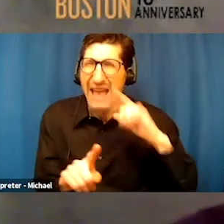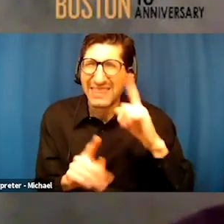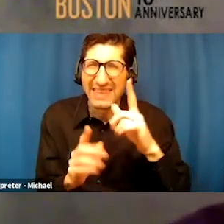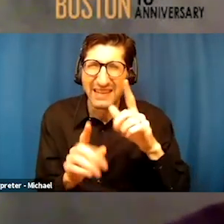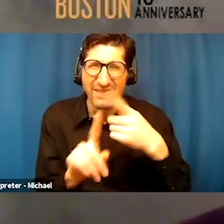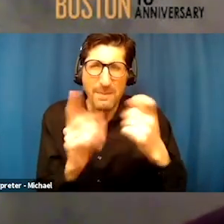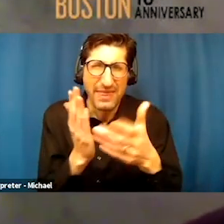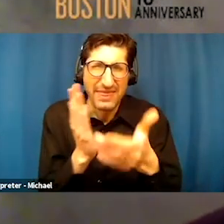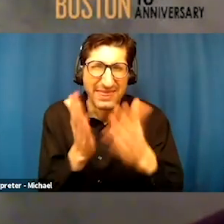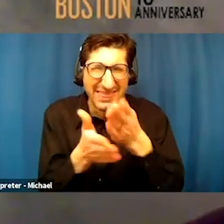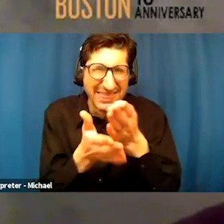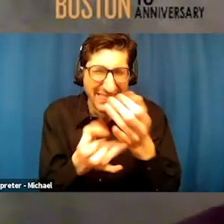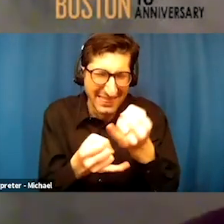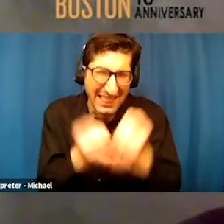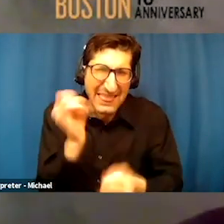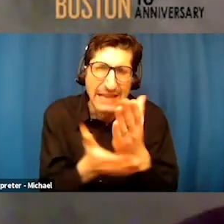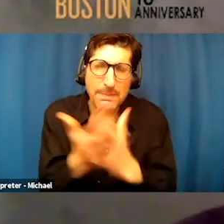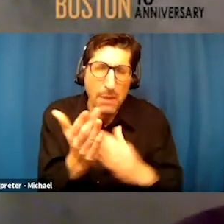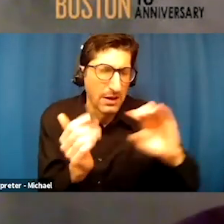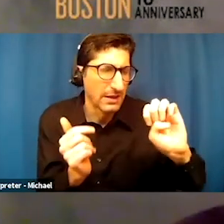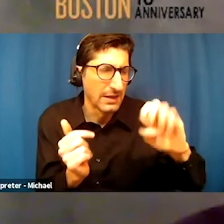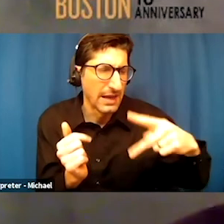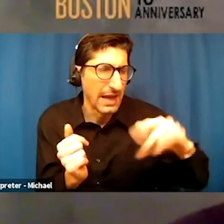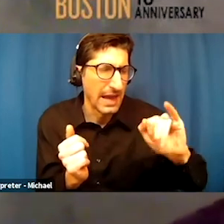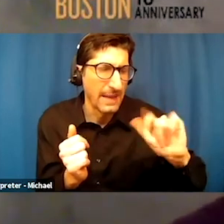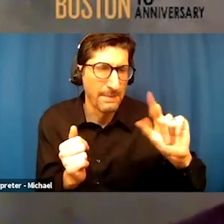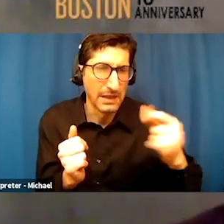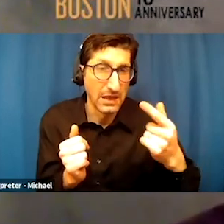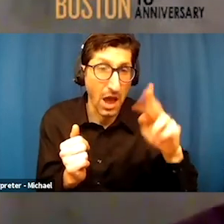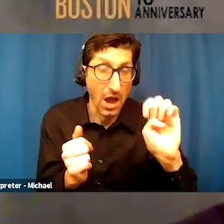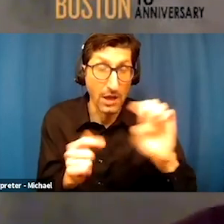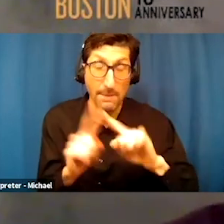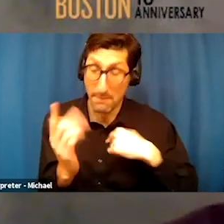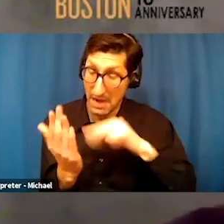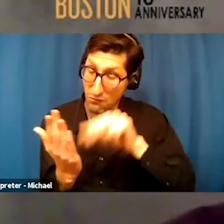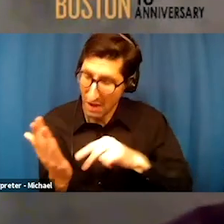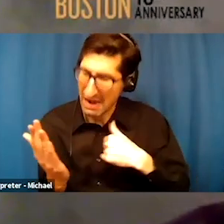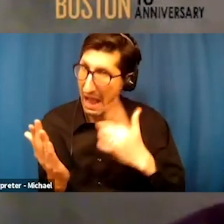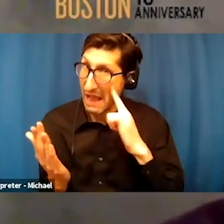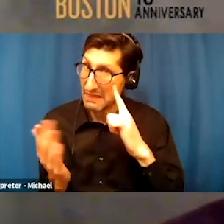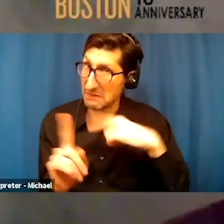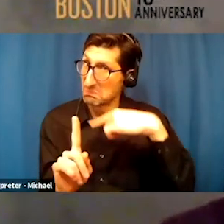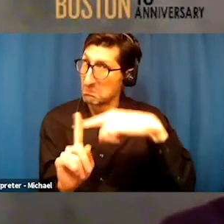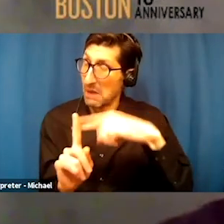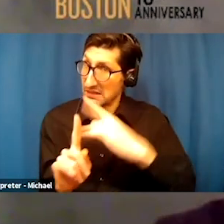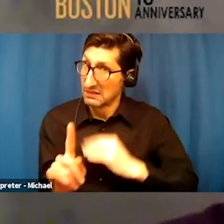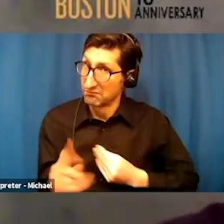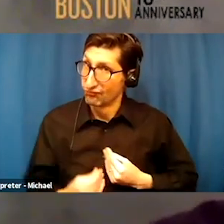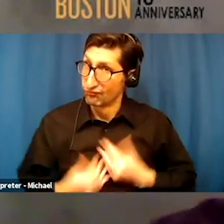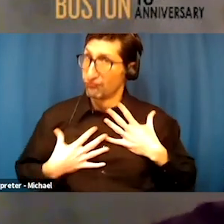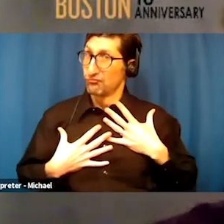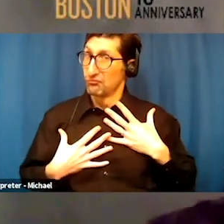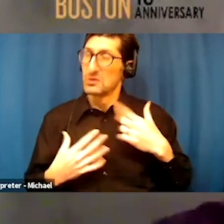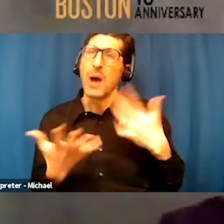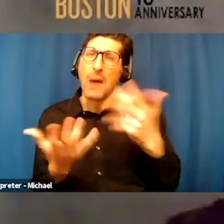Uh, but I found them very, um, optimistic actually, and very uplifting. So I, I, I just want to offer that